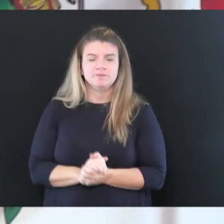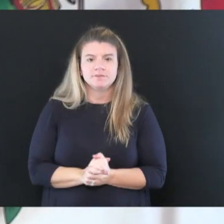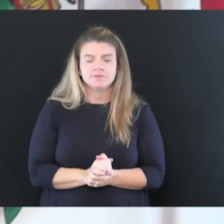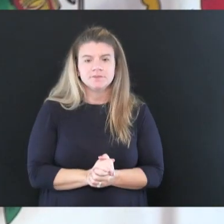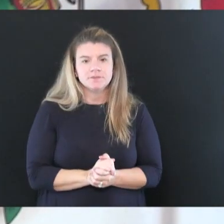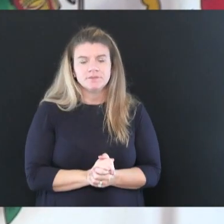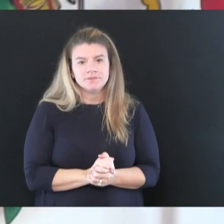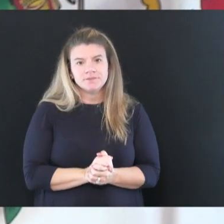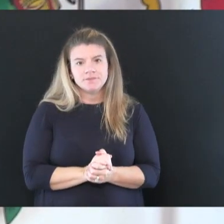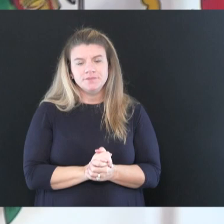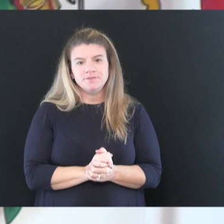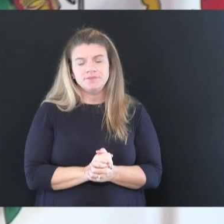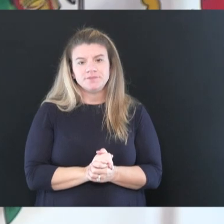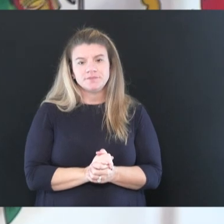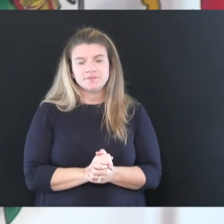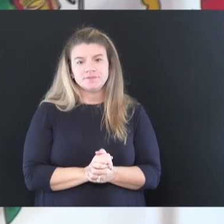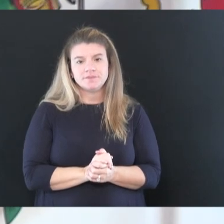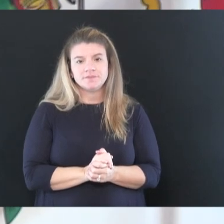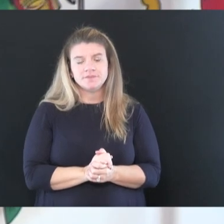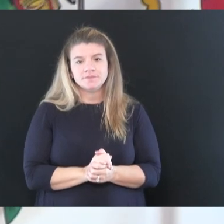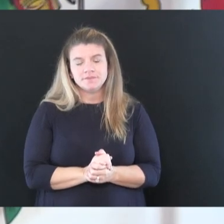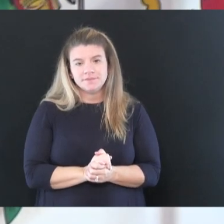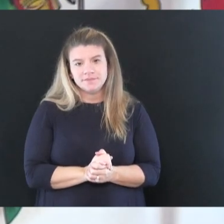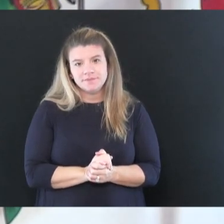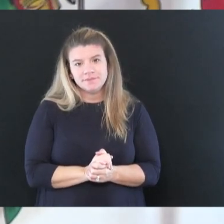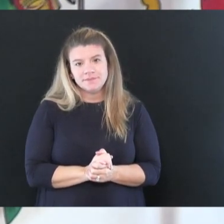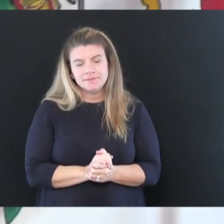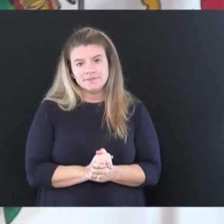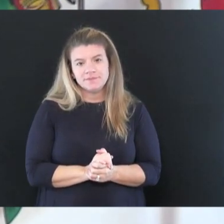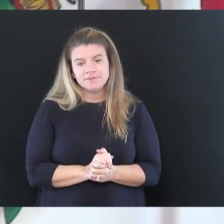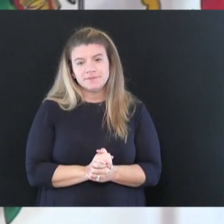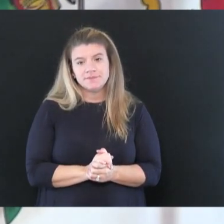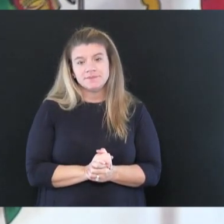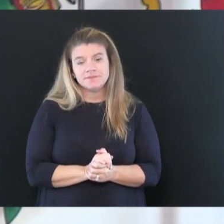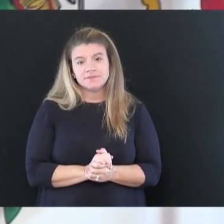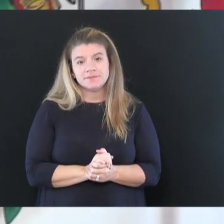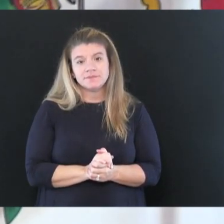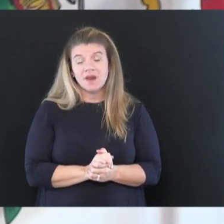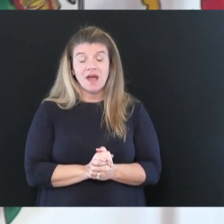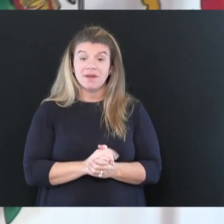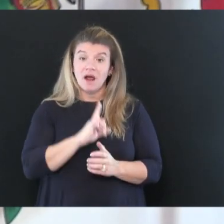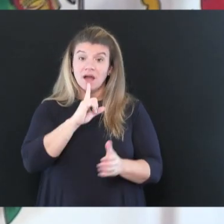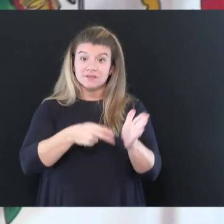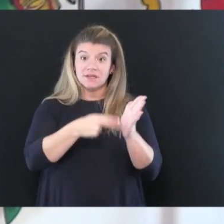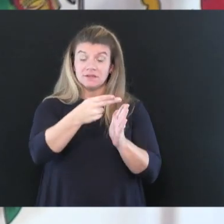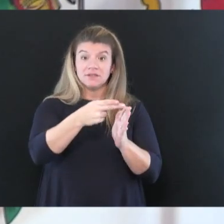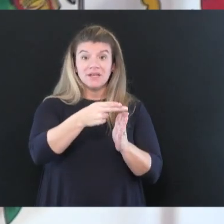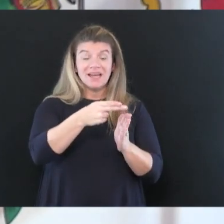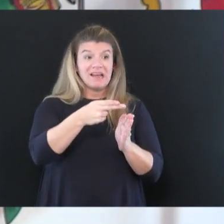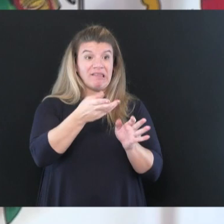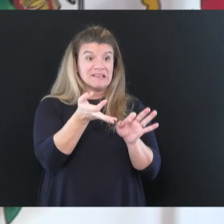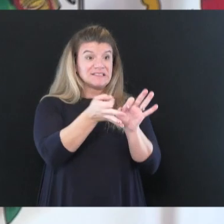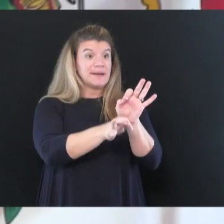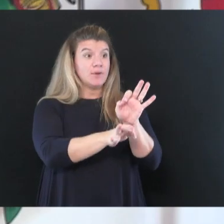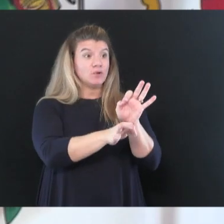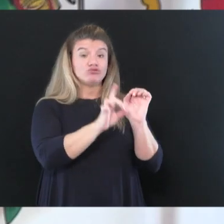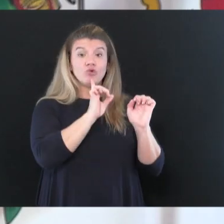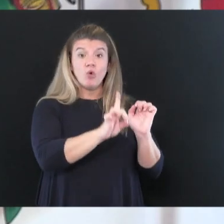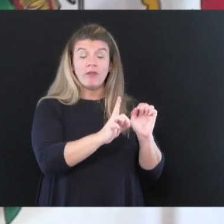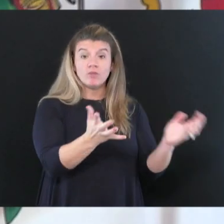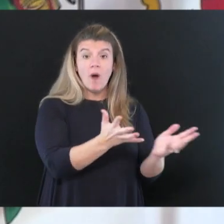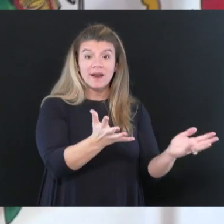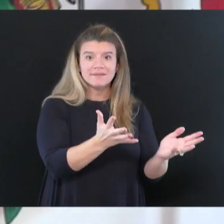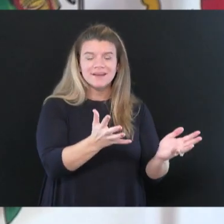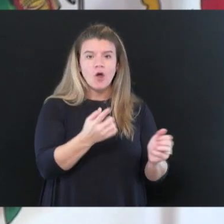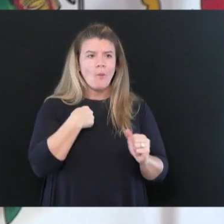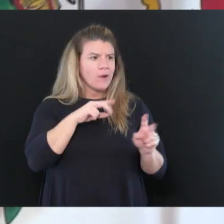It just boils down to simply, the more we can learn from other states and what's going on in other